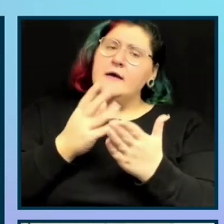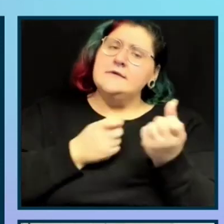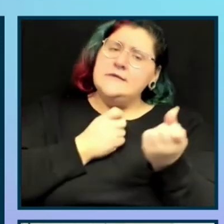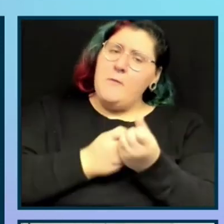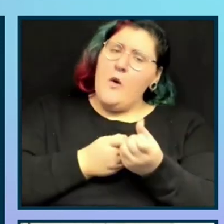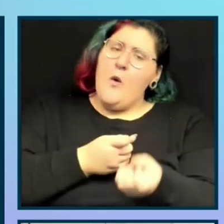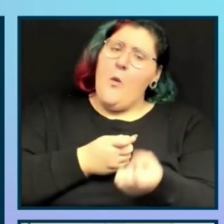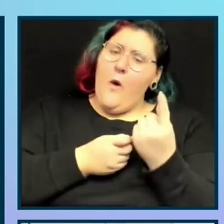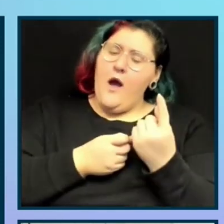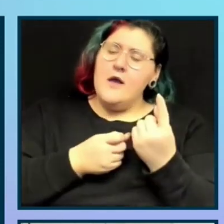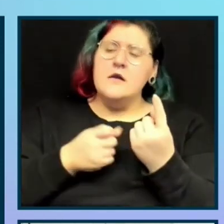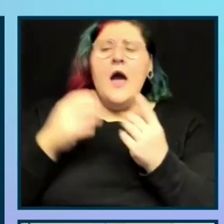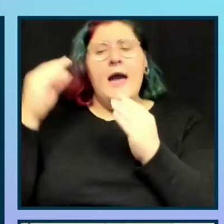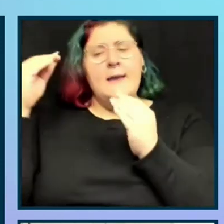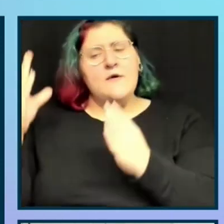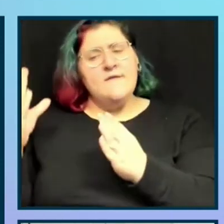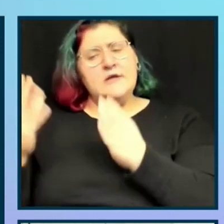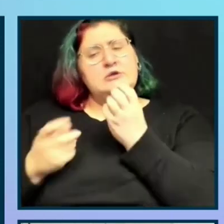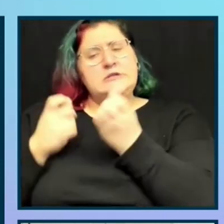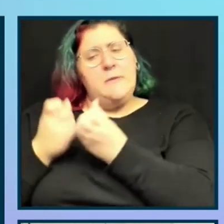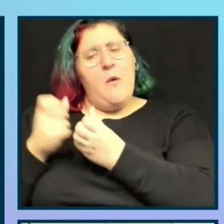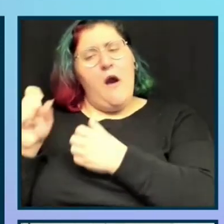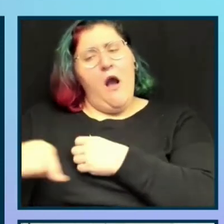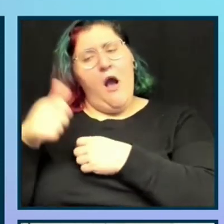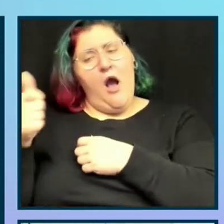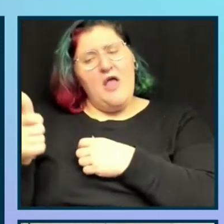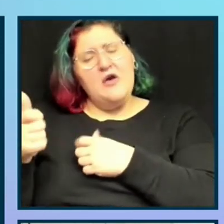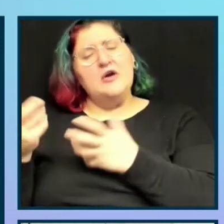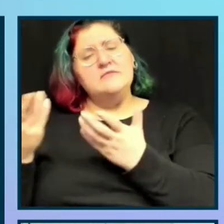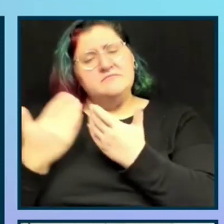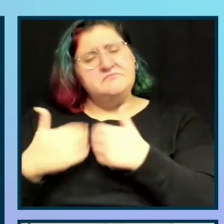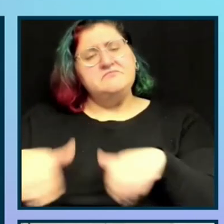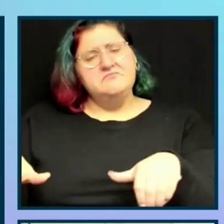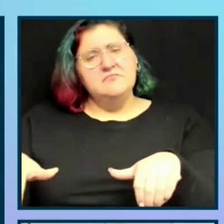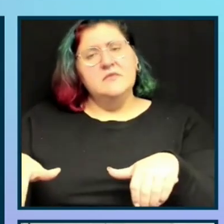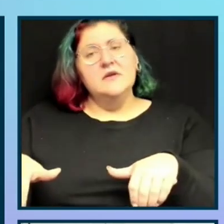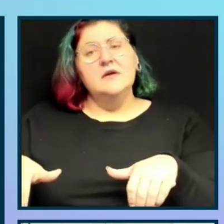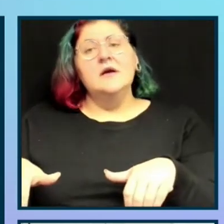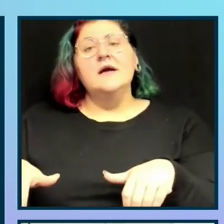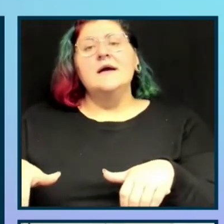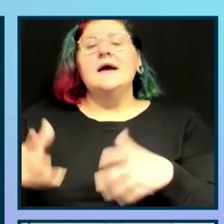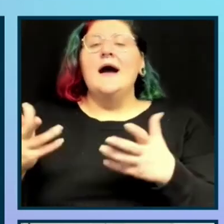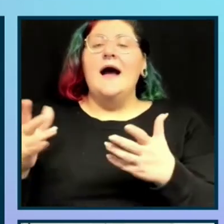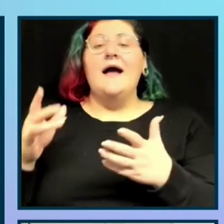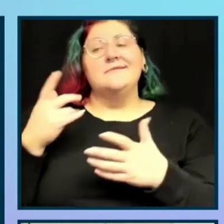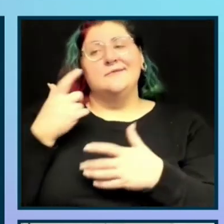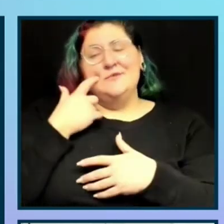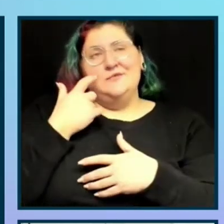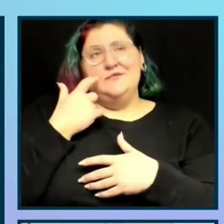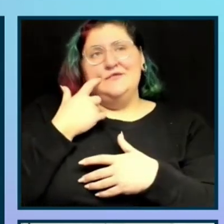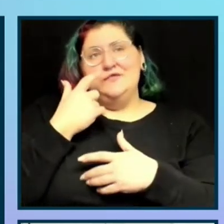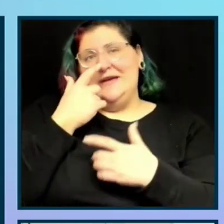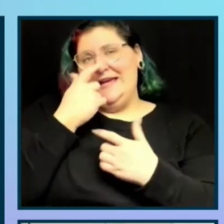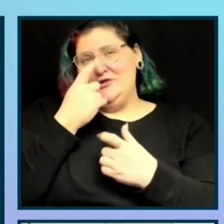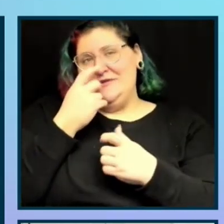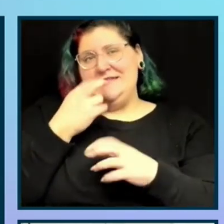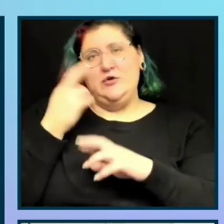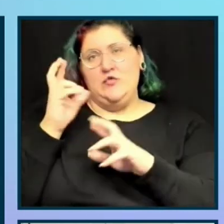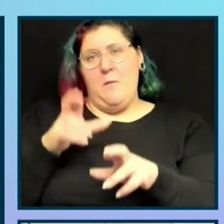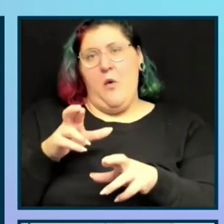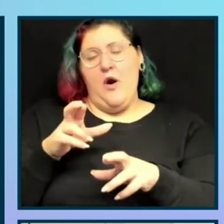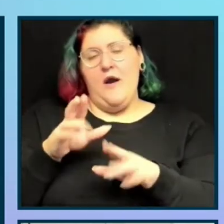between both sides. And there's a really interesting report that this was a part of that was put out by the